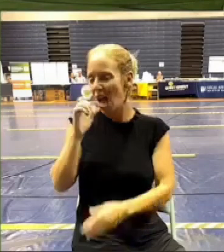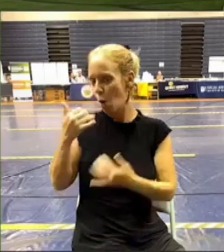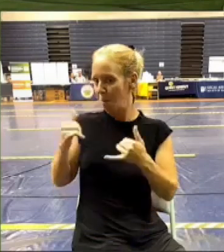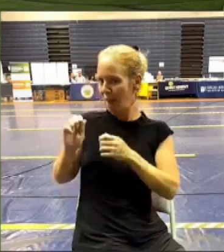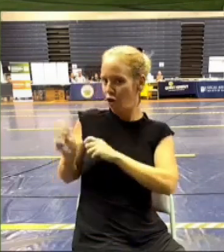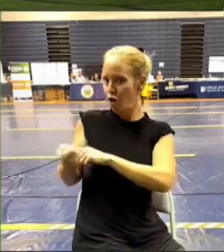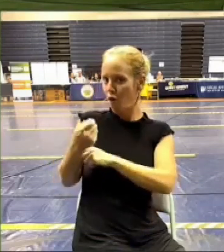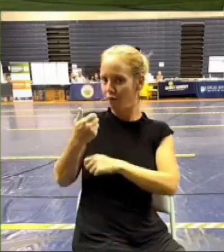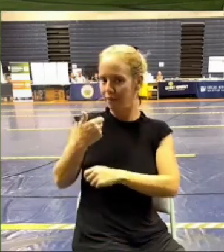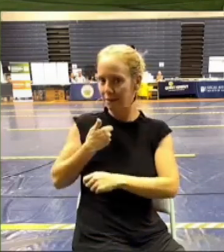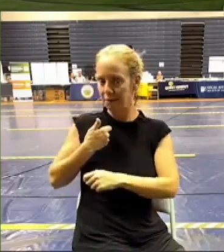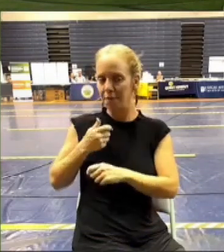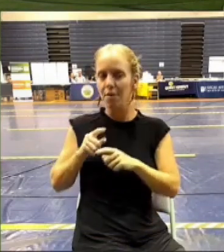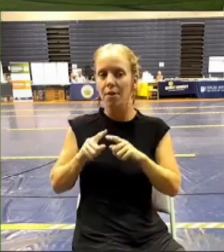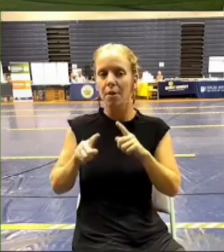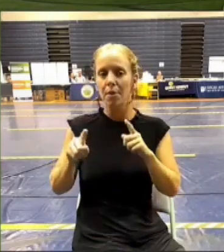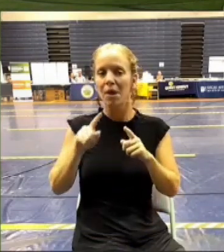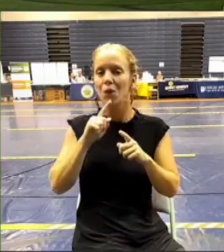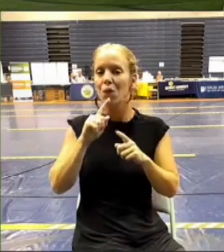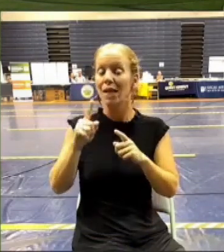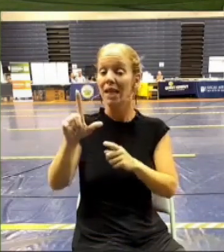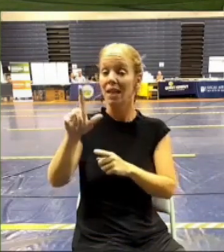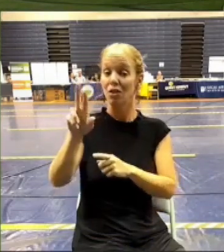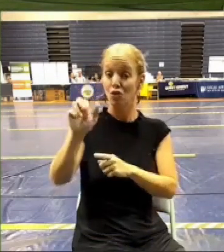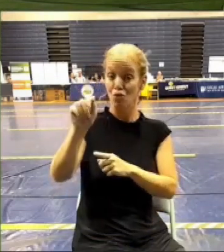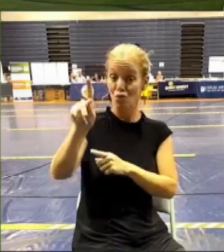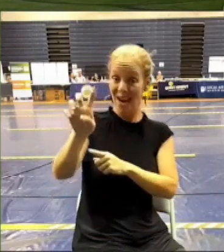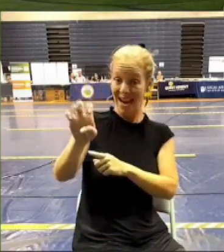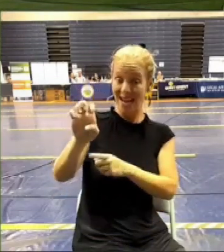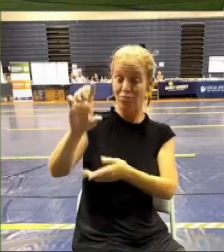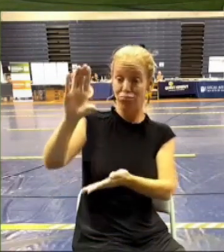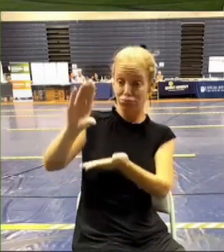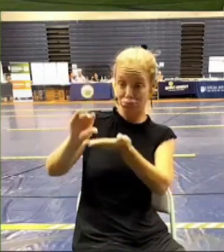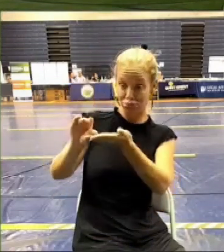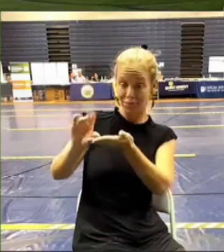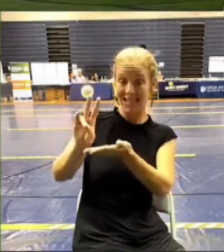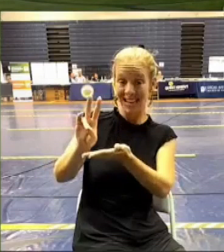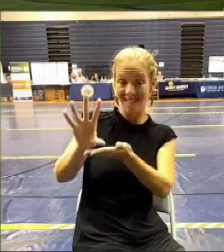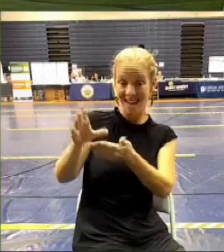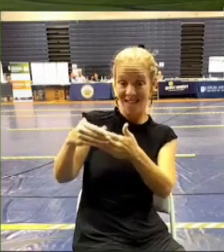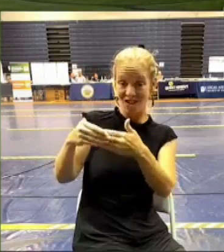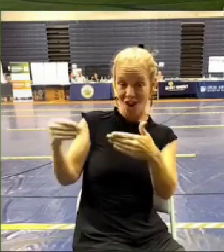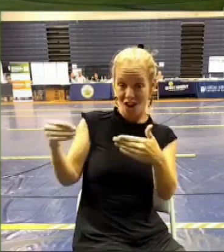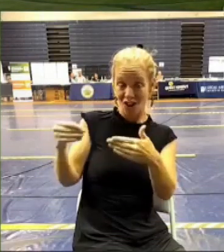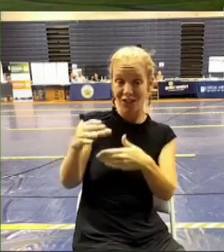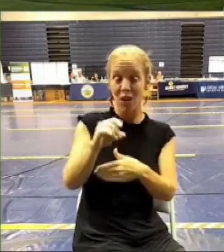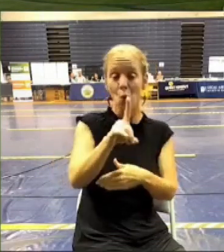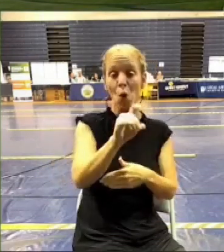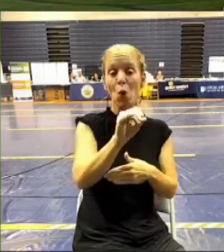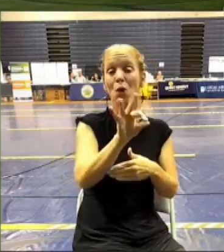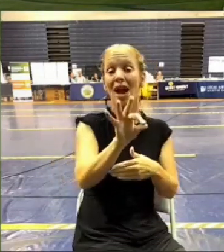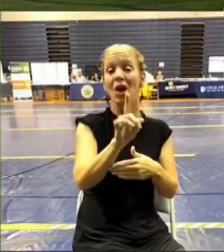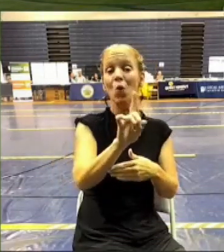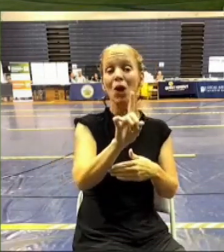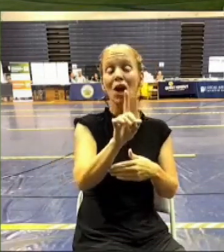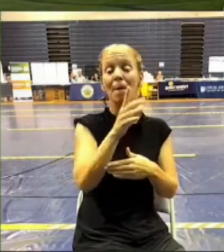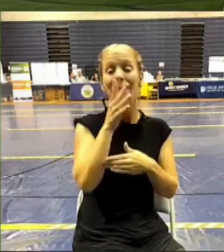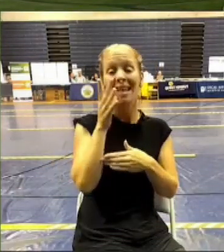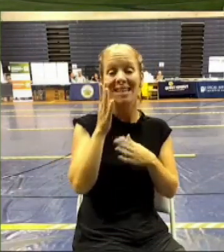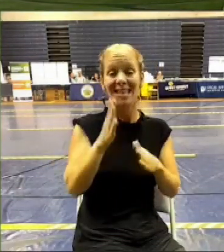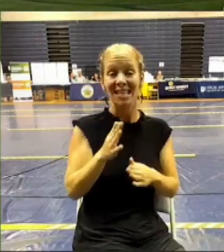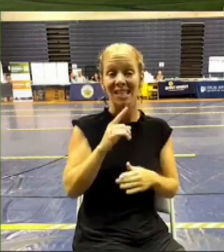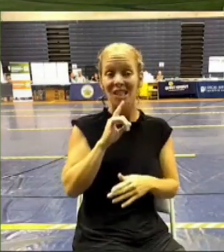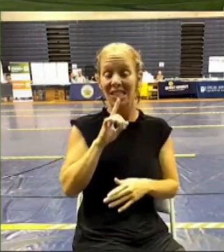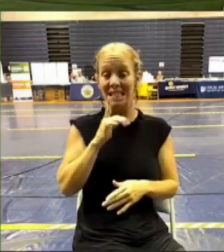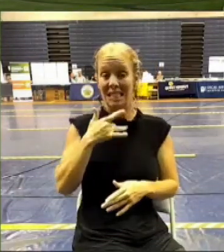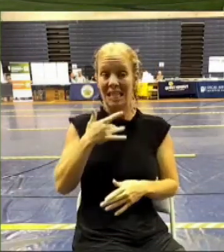this was impressive. They lowered their rates for locals to $75 at the Bay Course and $109 at the Plantation, because regular rates are